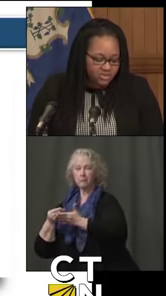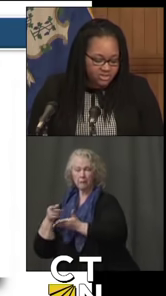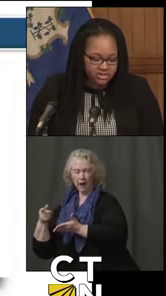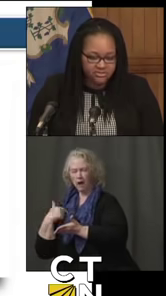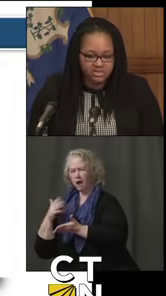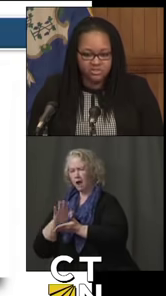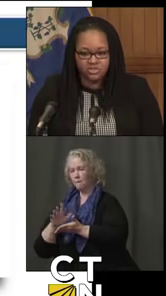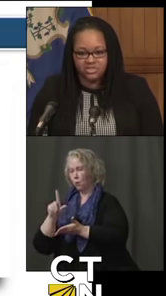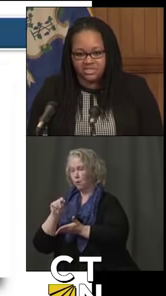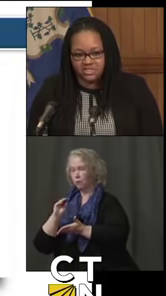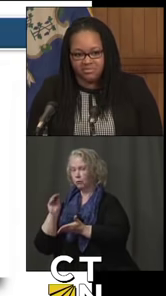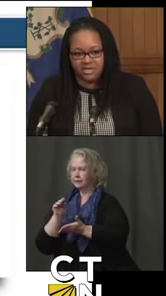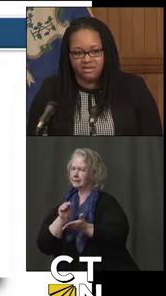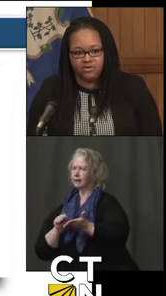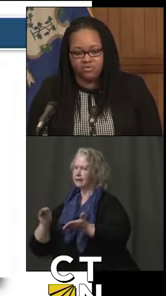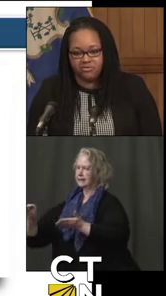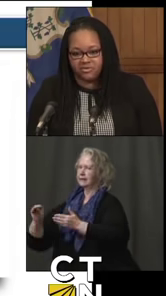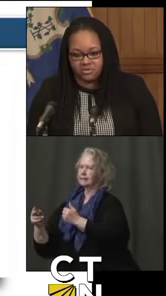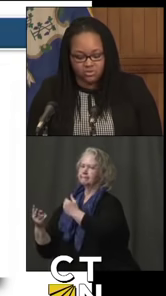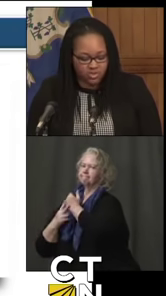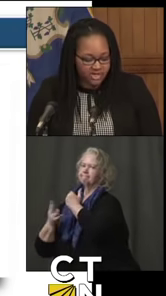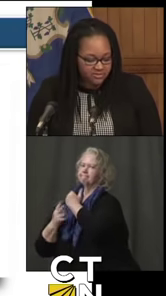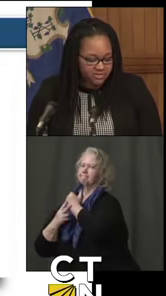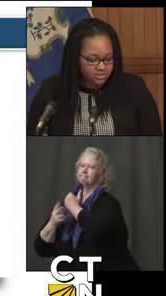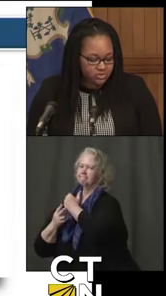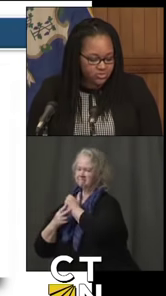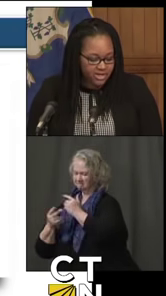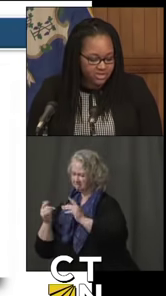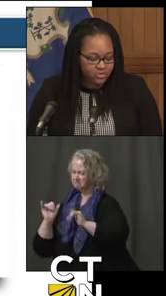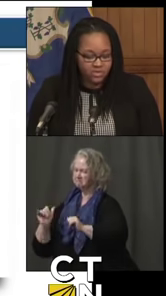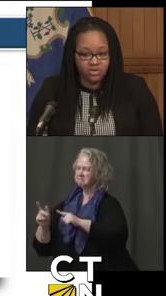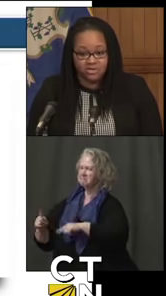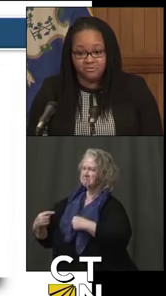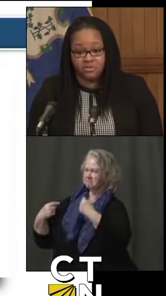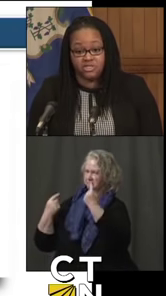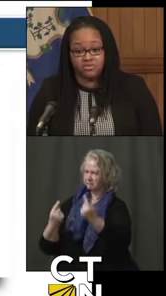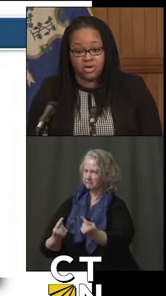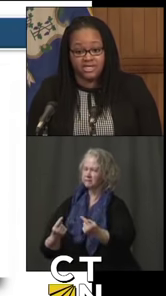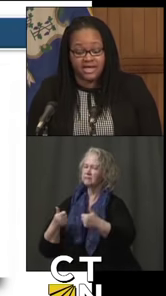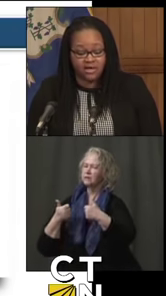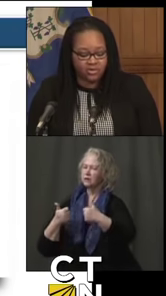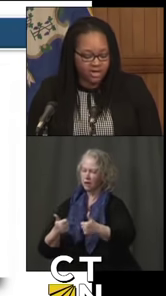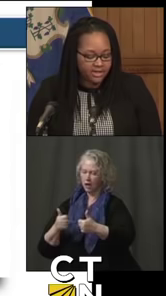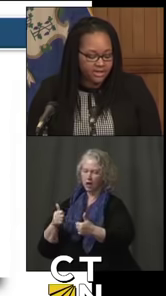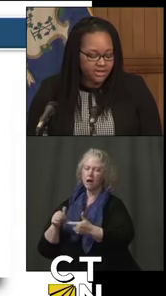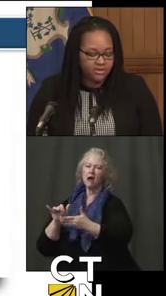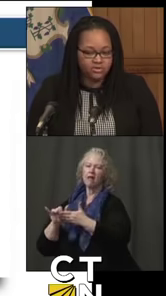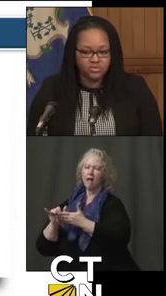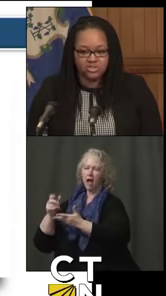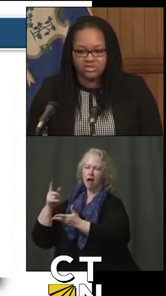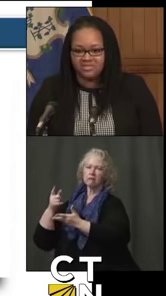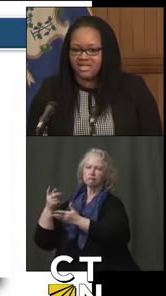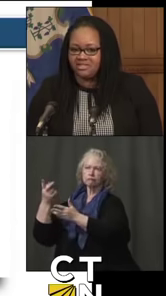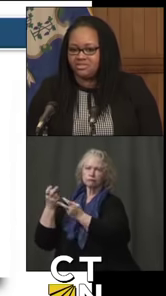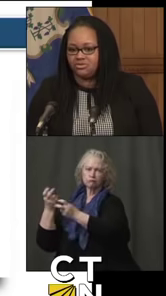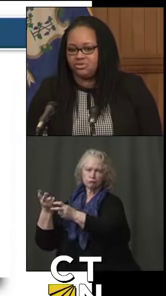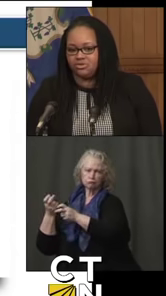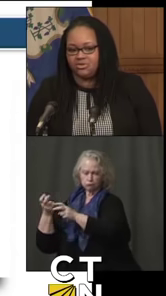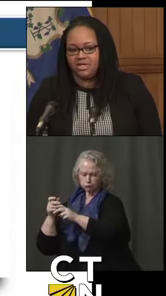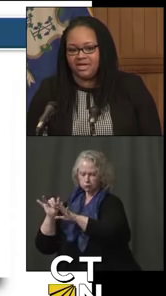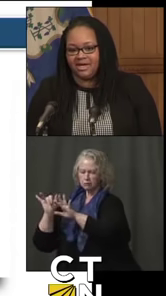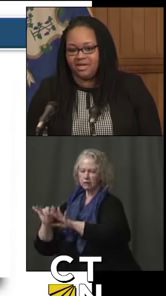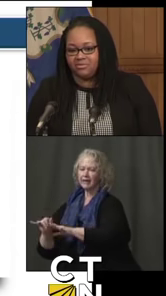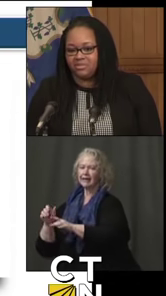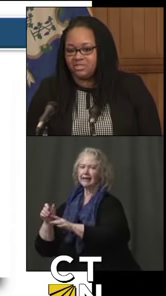in reserves. We do anticipate over fiscal 20 and fiscal 21 fully drawing down on those reserves, and that's due